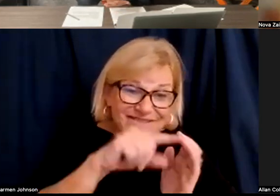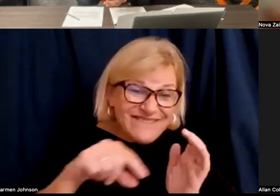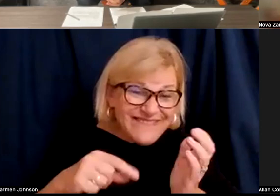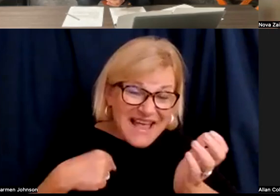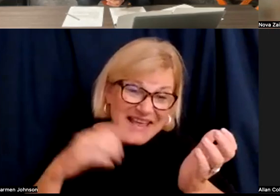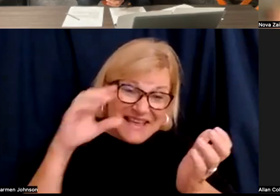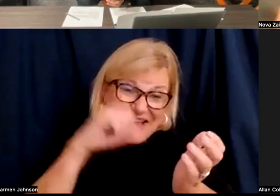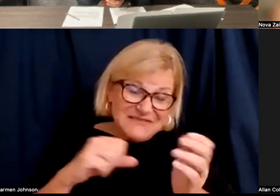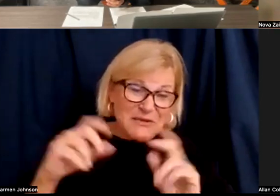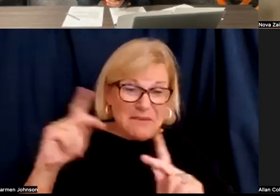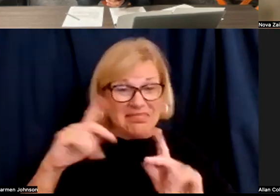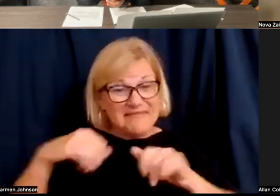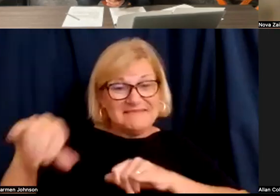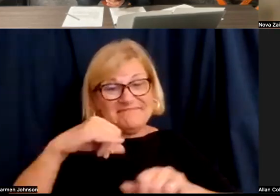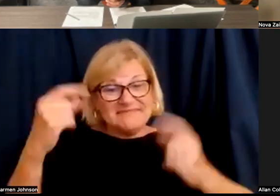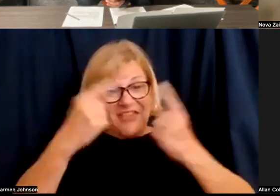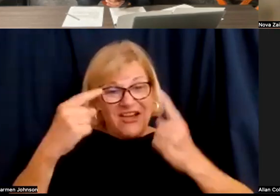I guess a standard